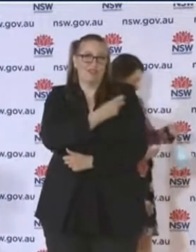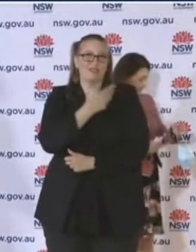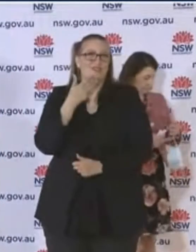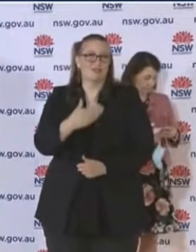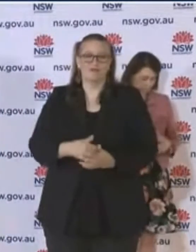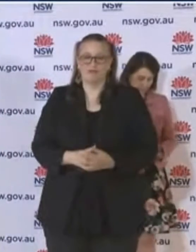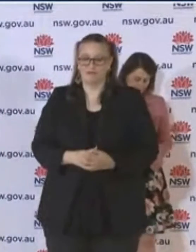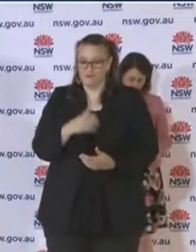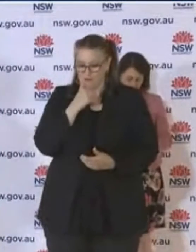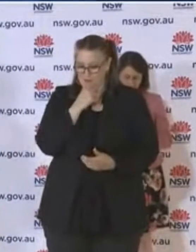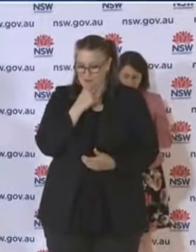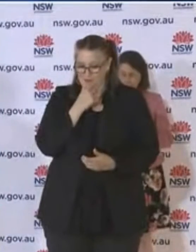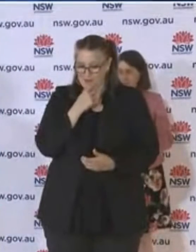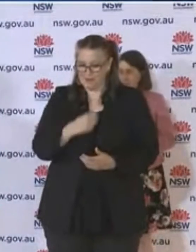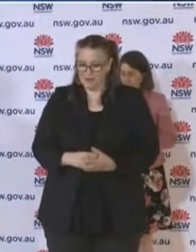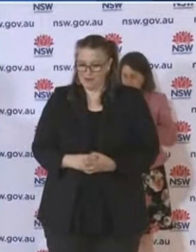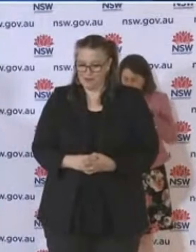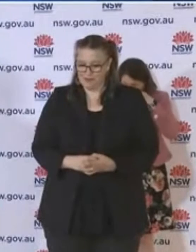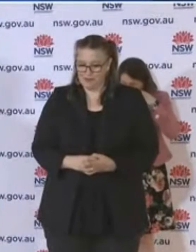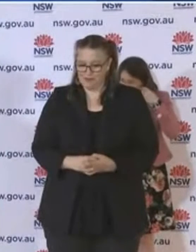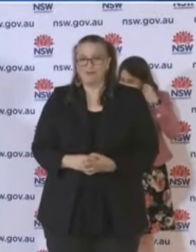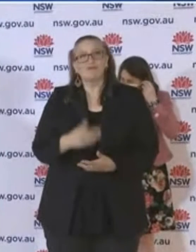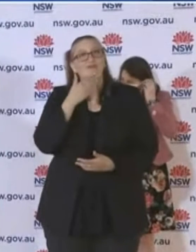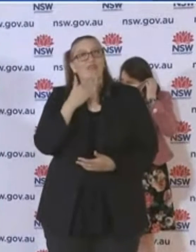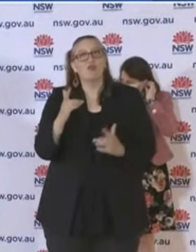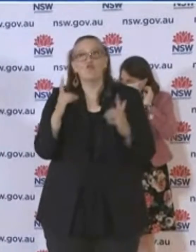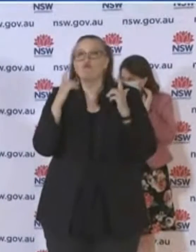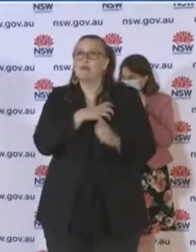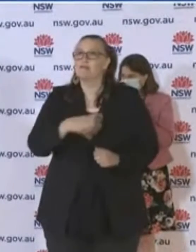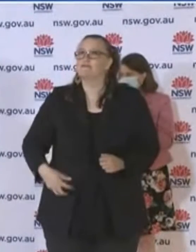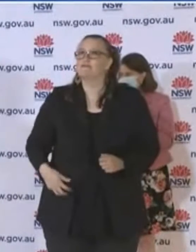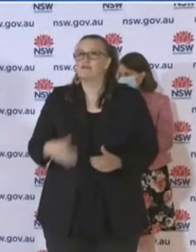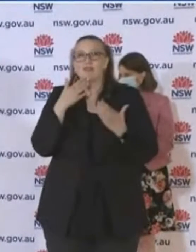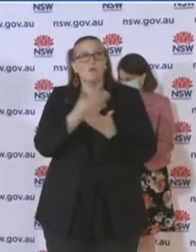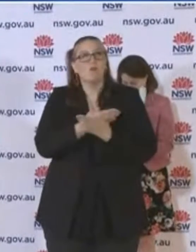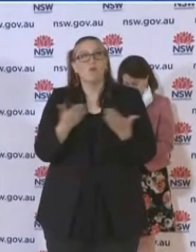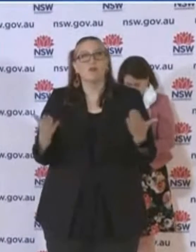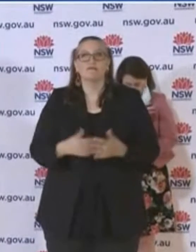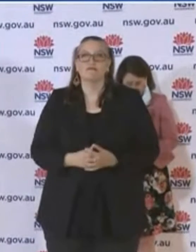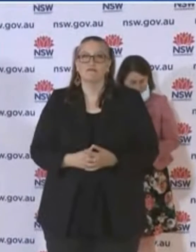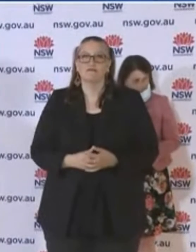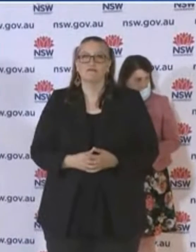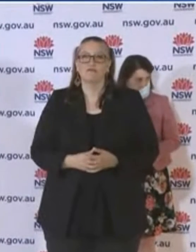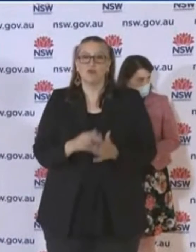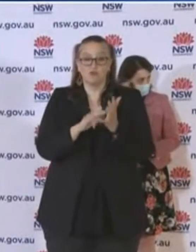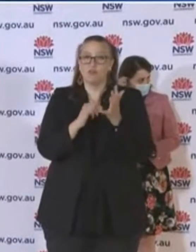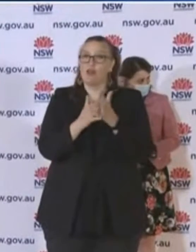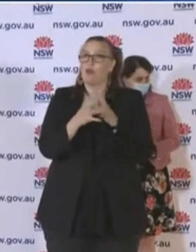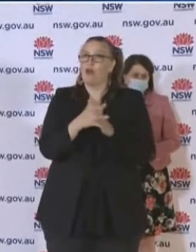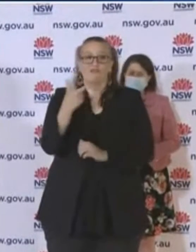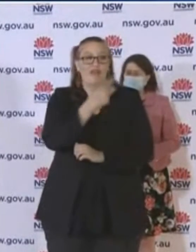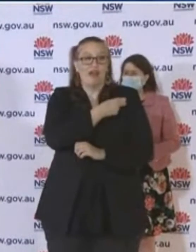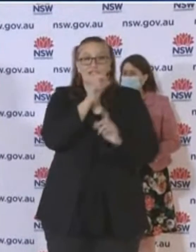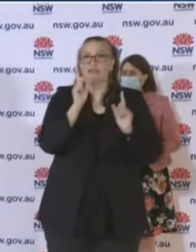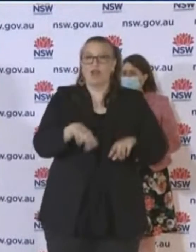Thanks, Premier, and good morning, everyone. It's fantastic to see the ever-increasing vaccination rates across the state, which is very important